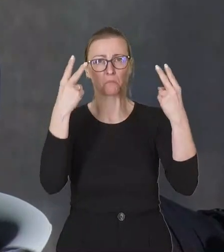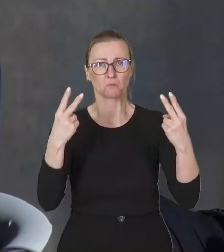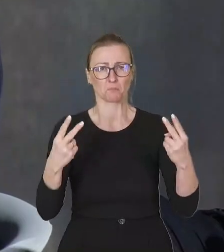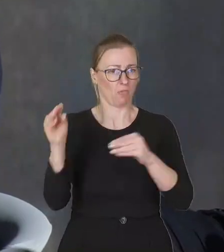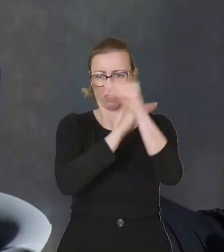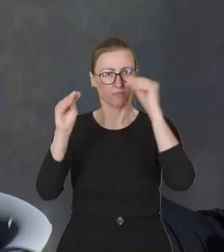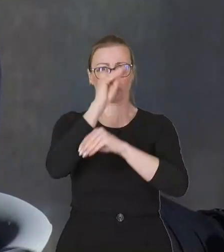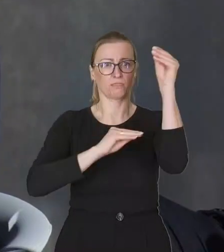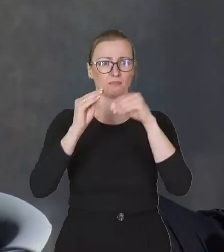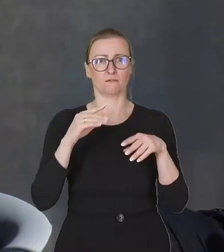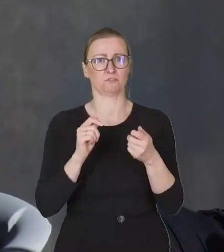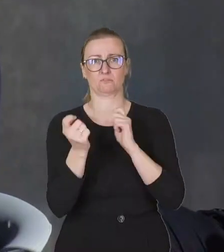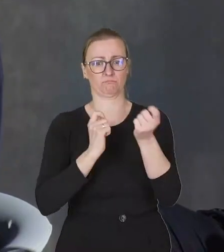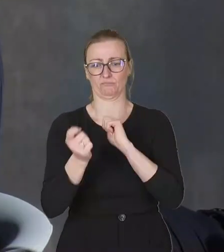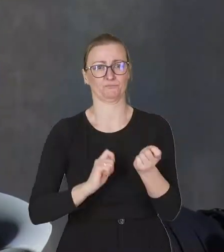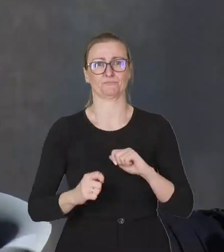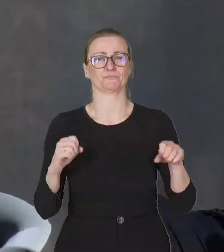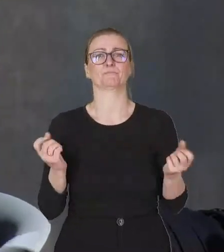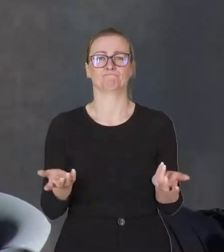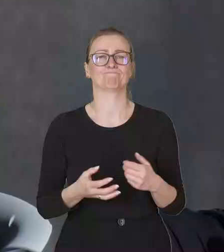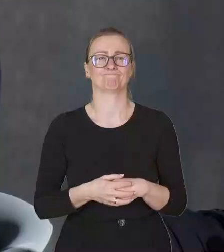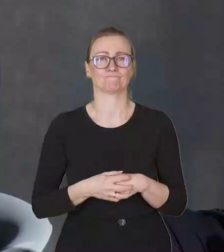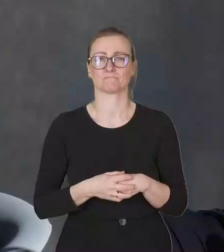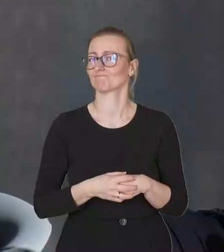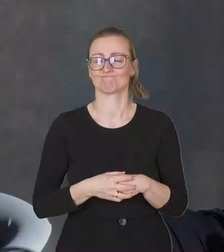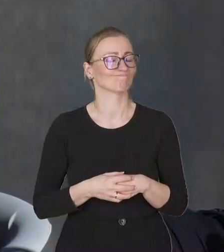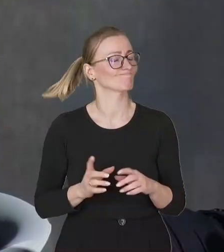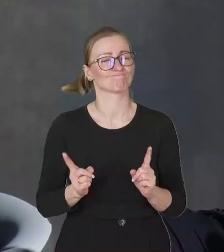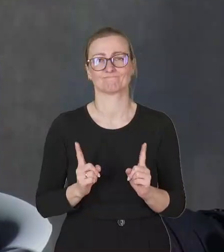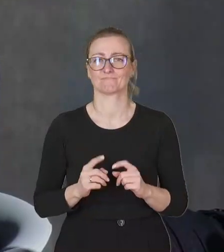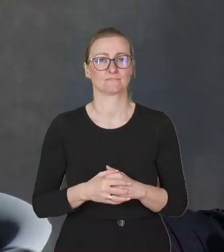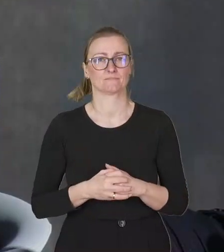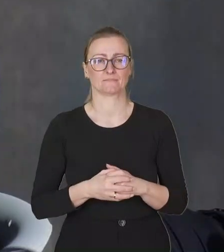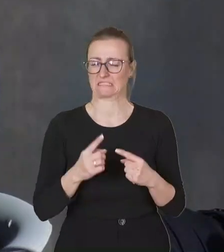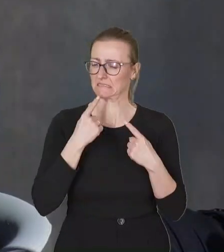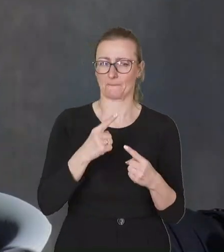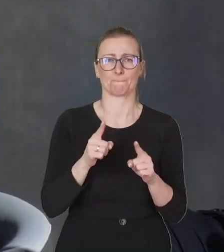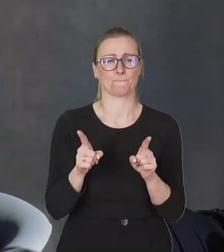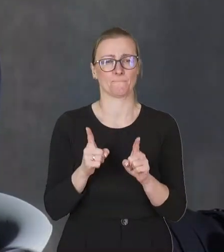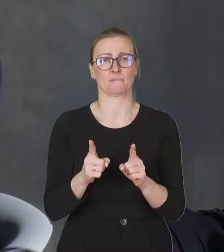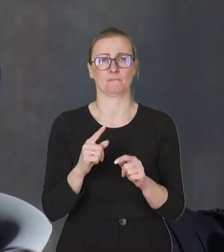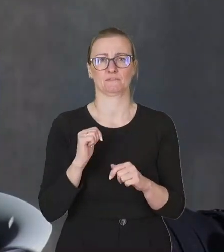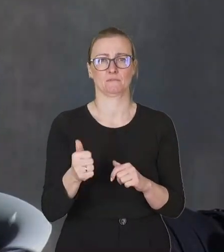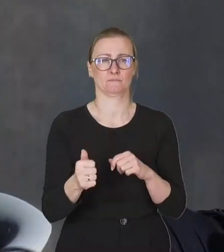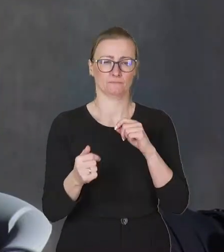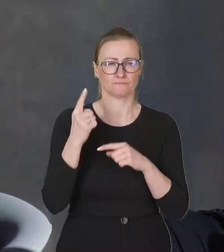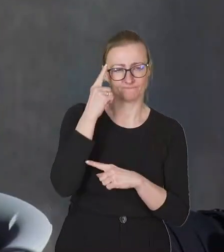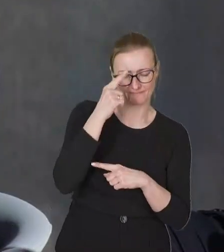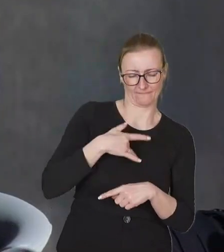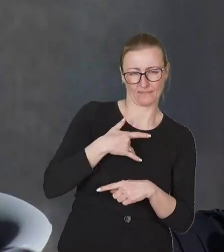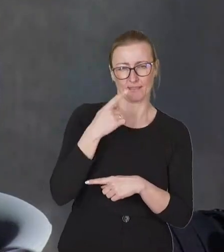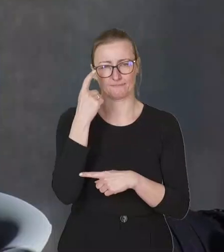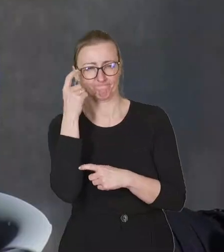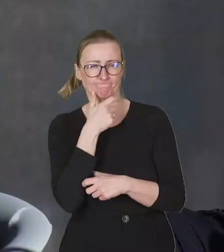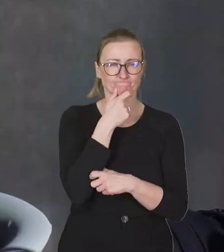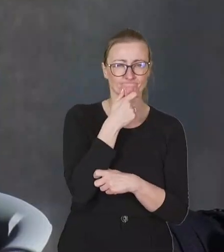what are their focus, what are their priorities, and keep it that way. I mean, it took Silicon Valley like 40 years to create